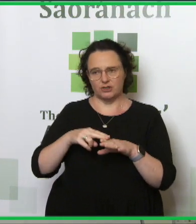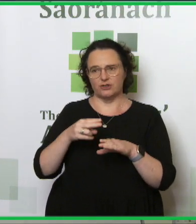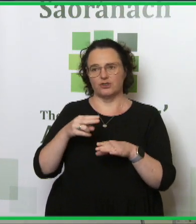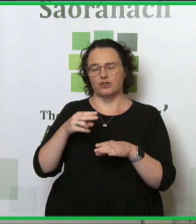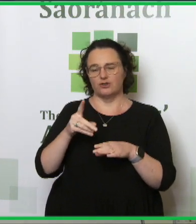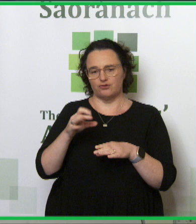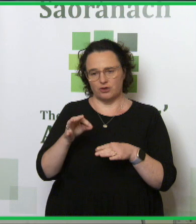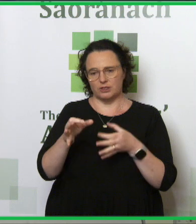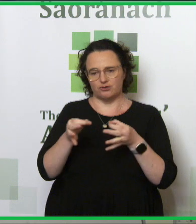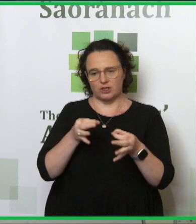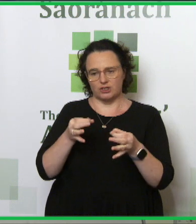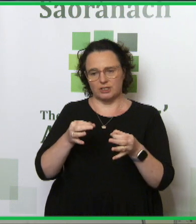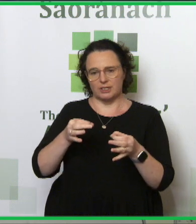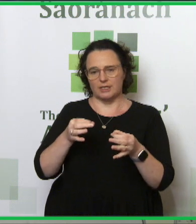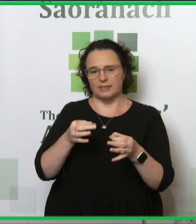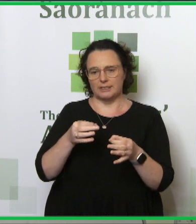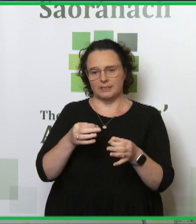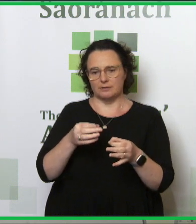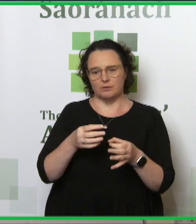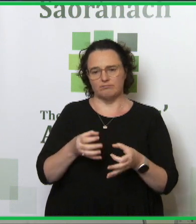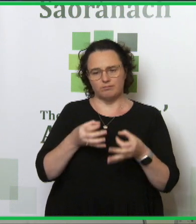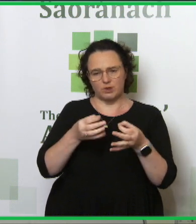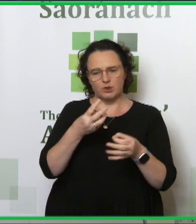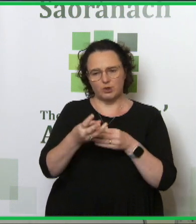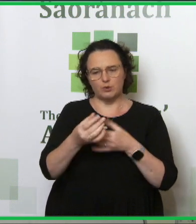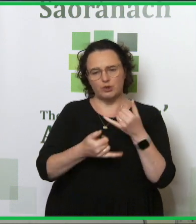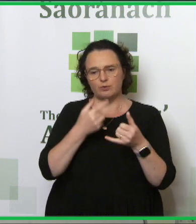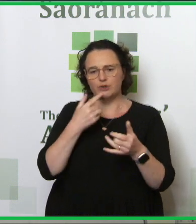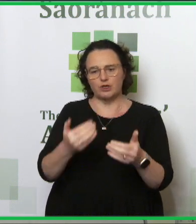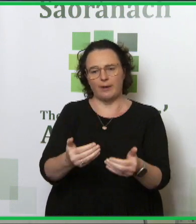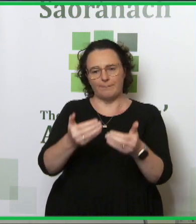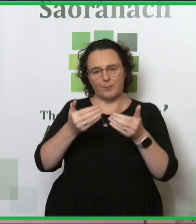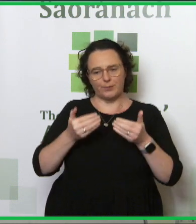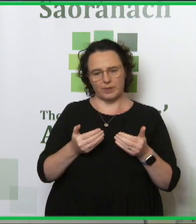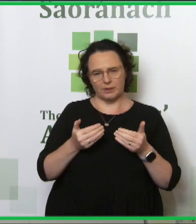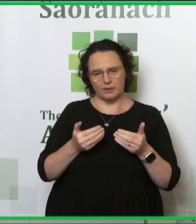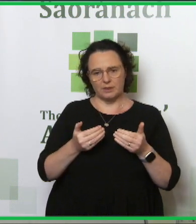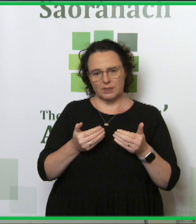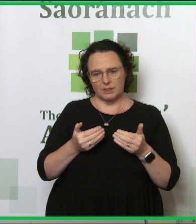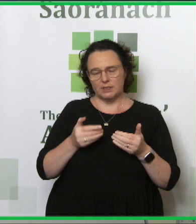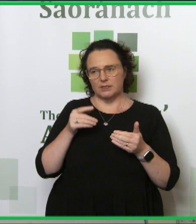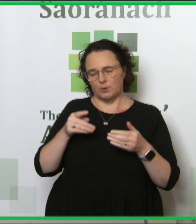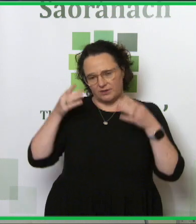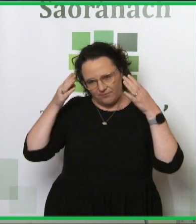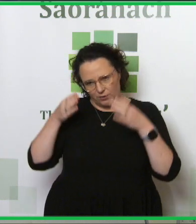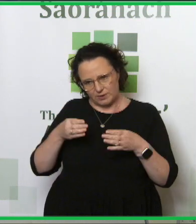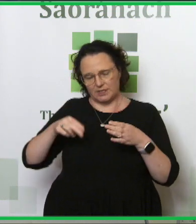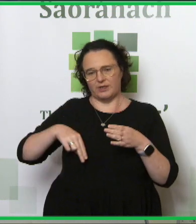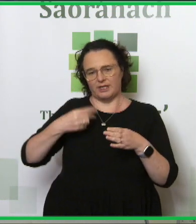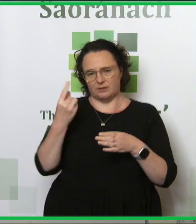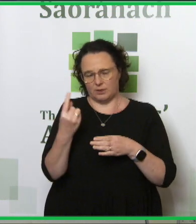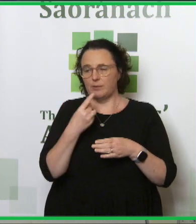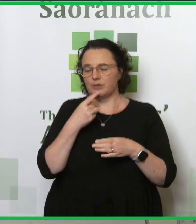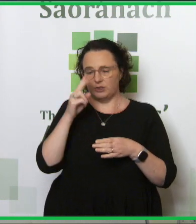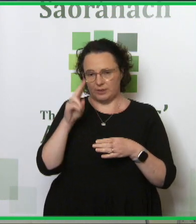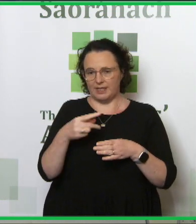forward. So really, it's around resetting the focus of the next national drug strategy. But you could certainly argue